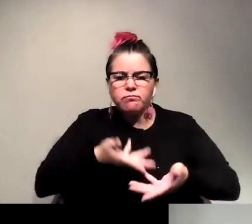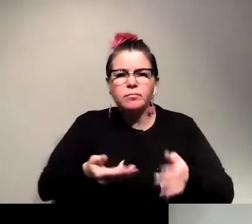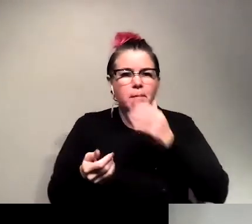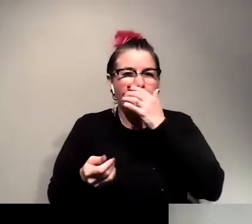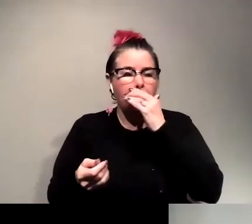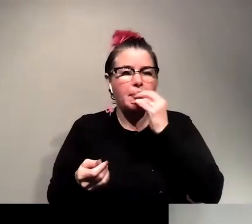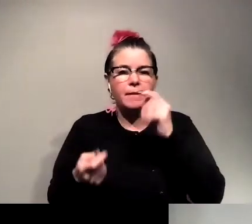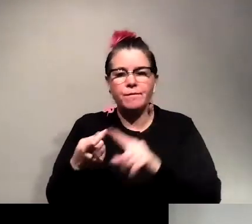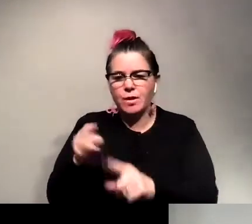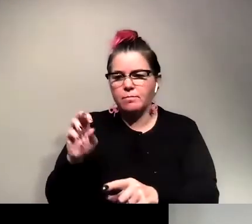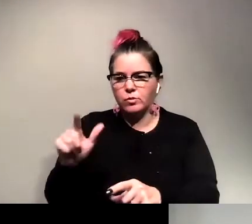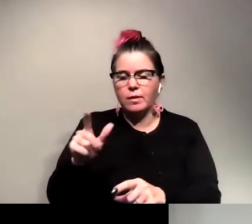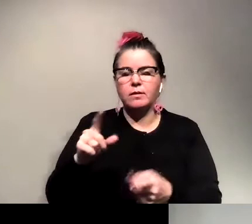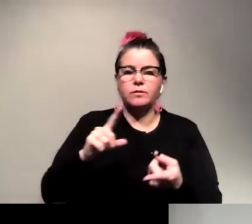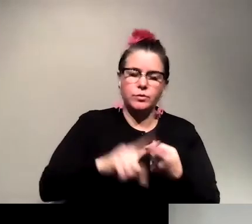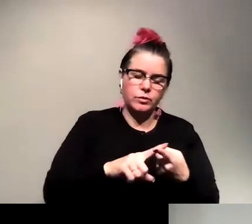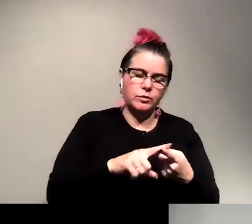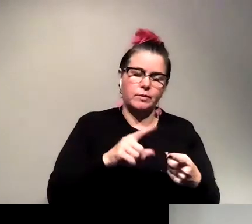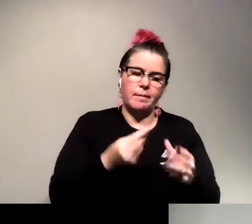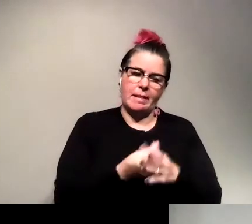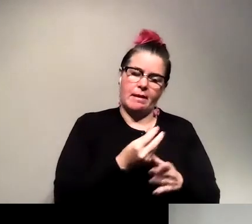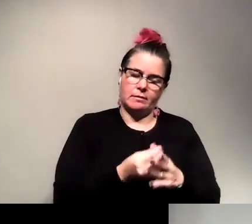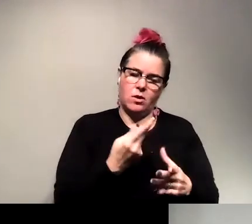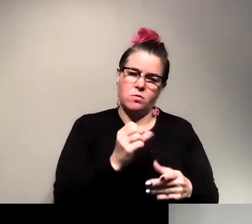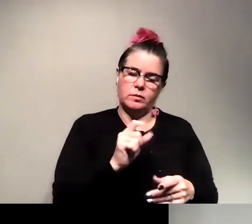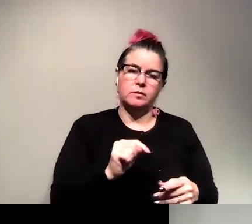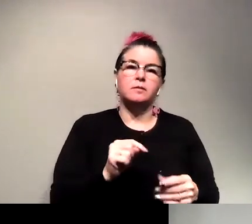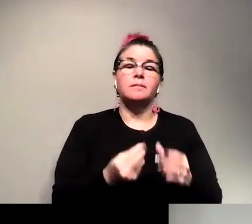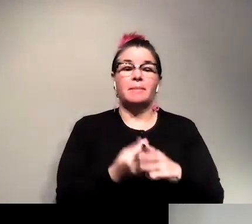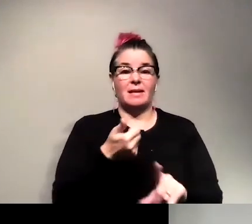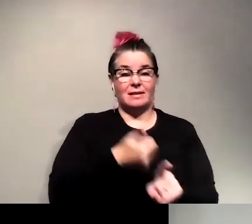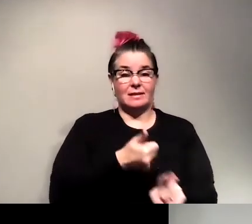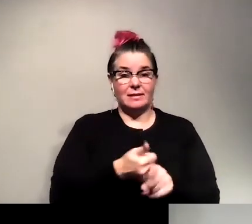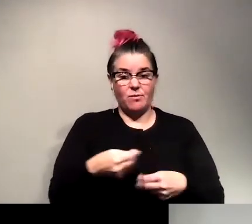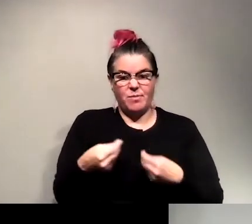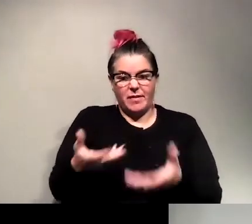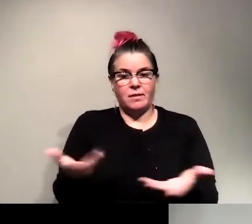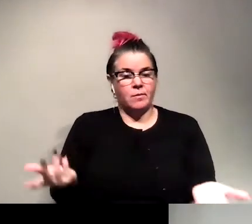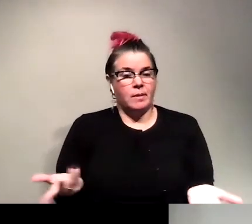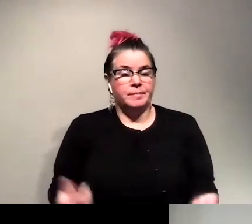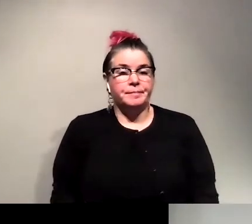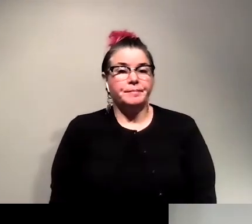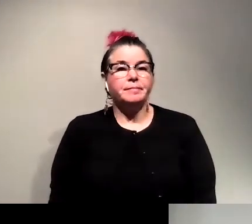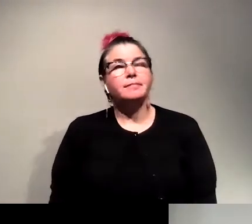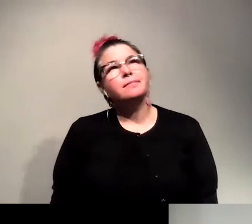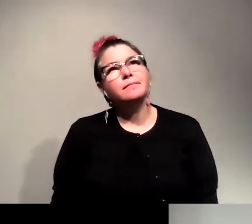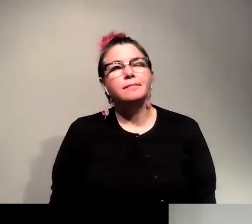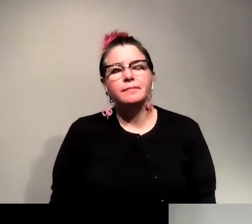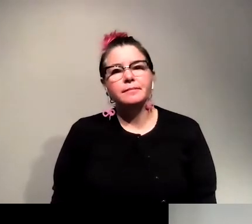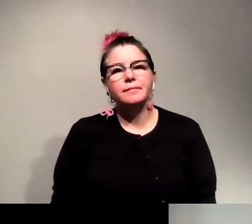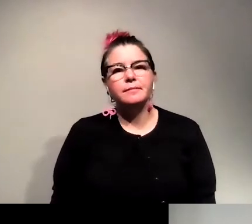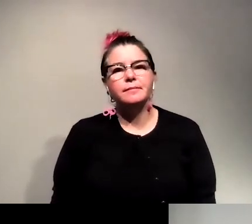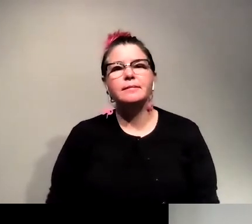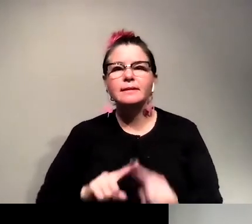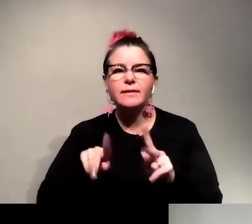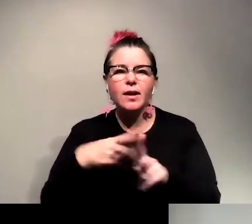between the soil and its host, so the plant. And then the plant itself is providing things like different types